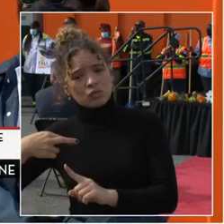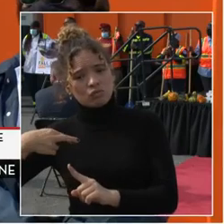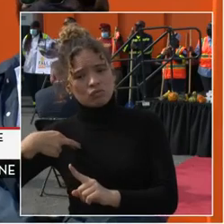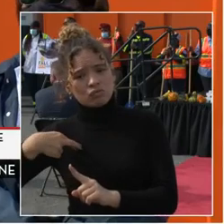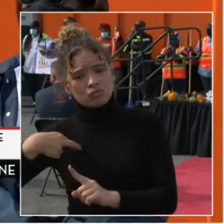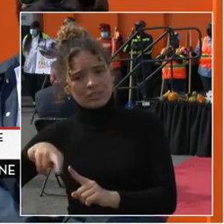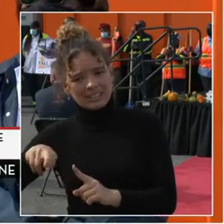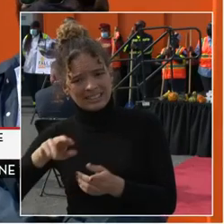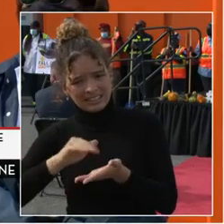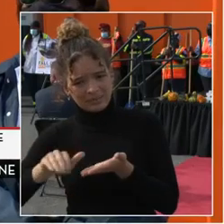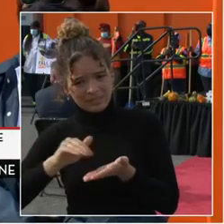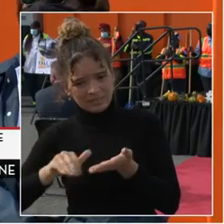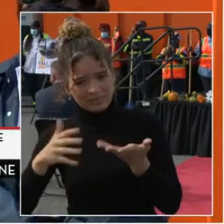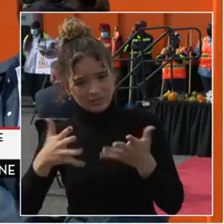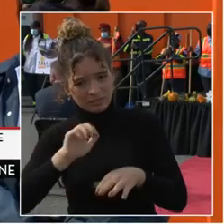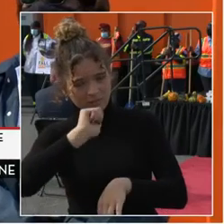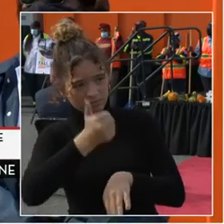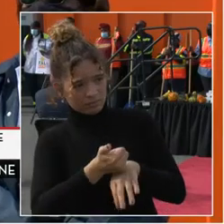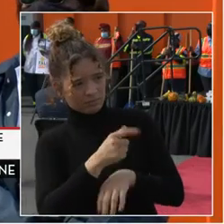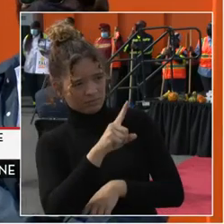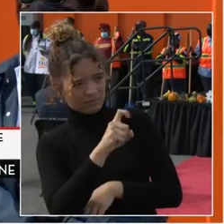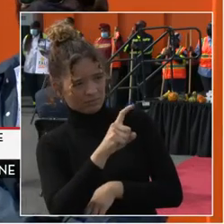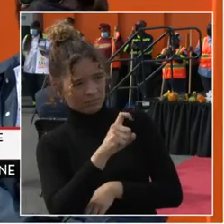that to say that,